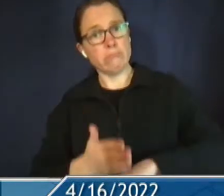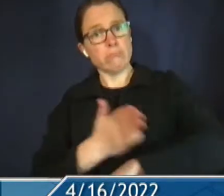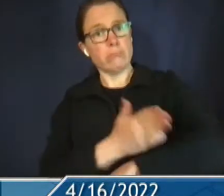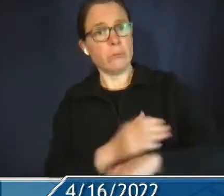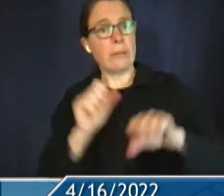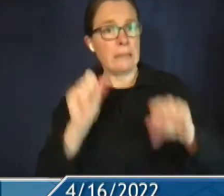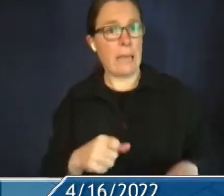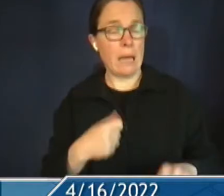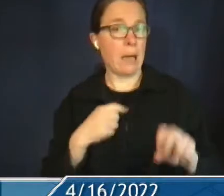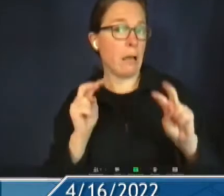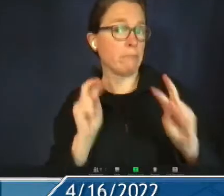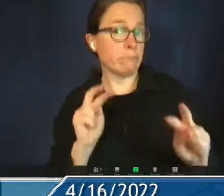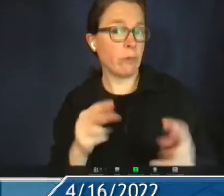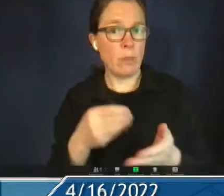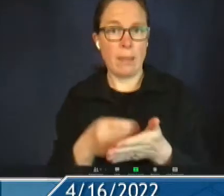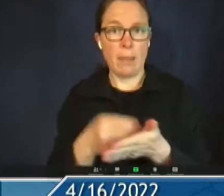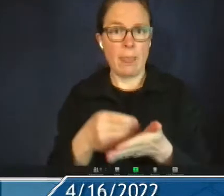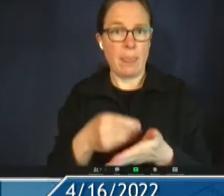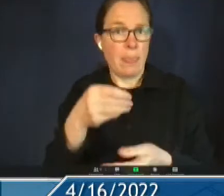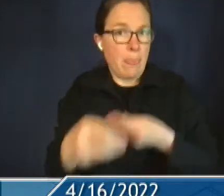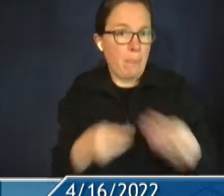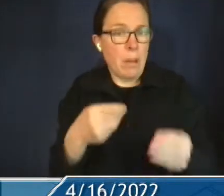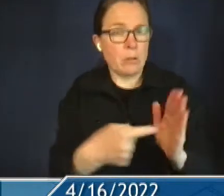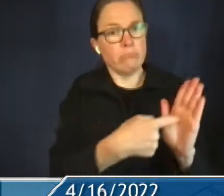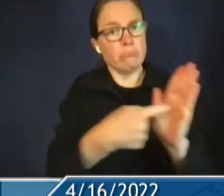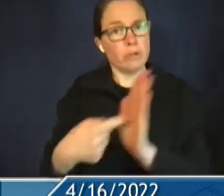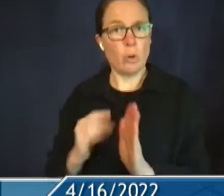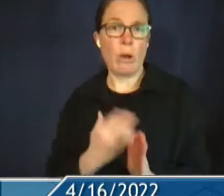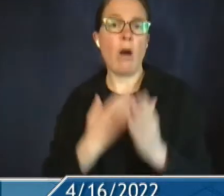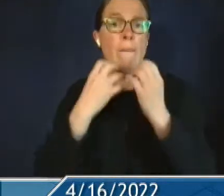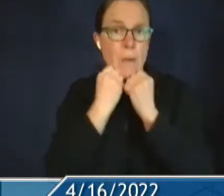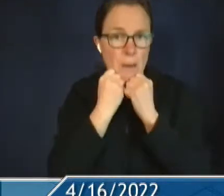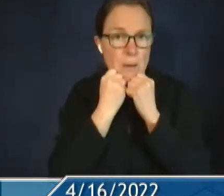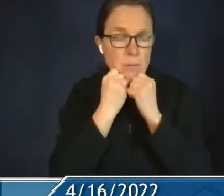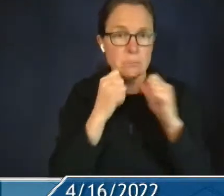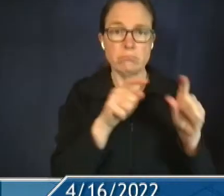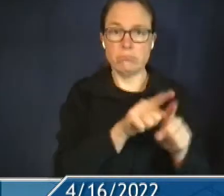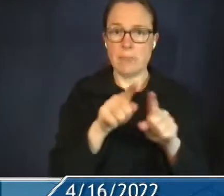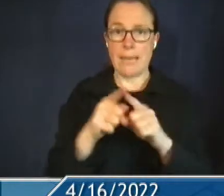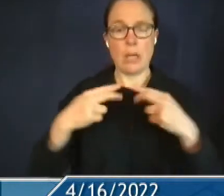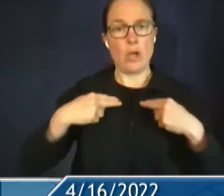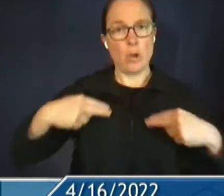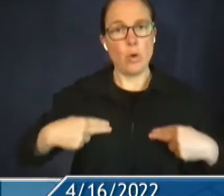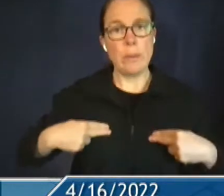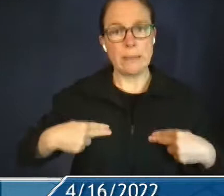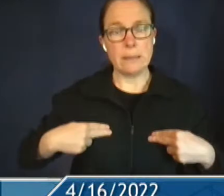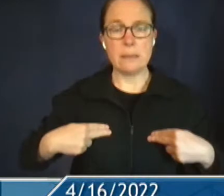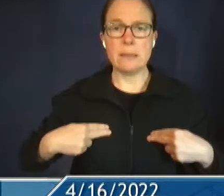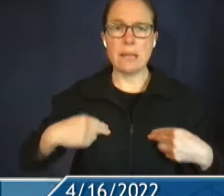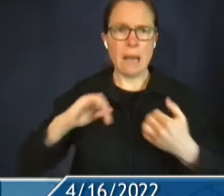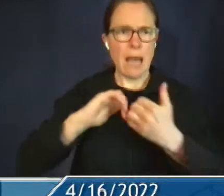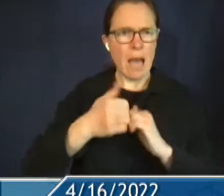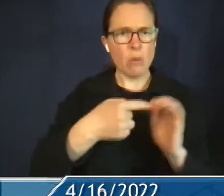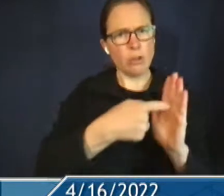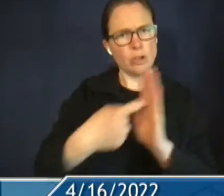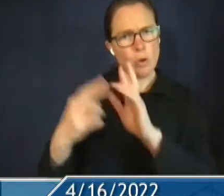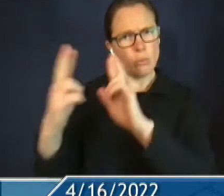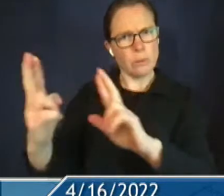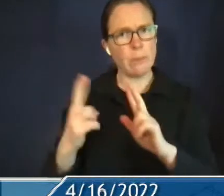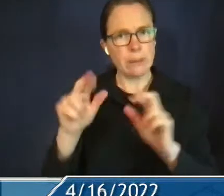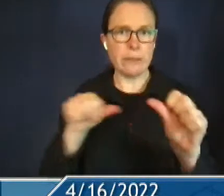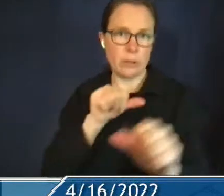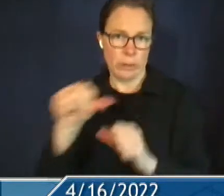budget reflecting our values as humans and how we treat each other. And then I